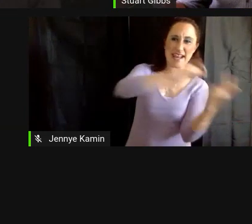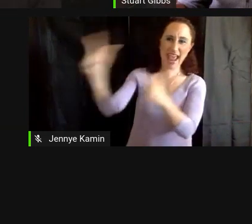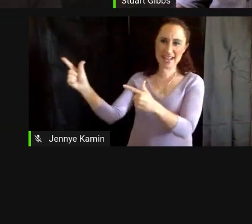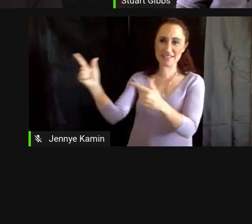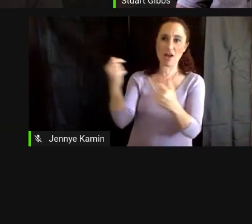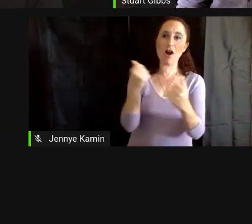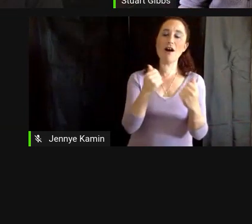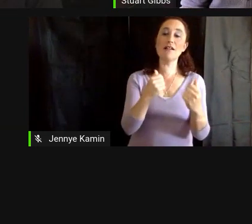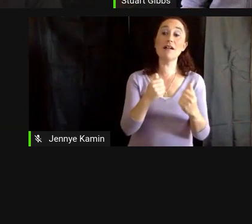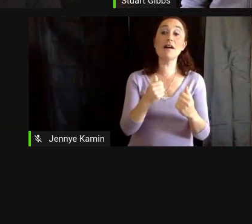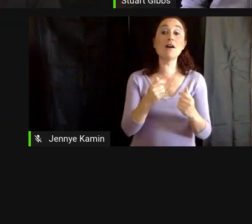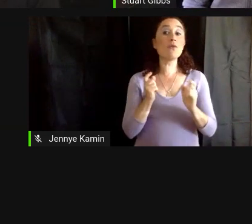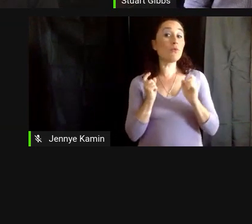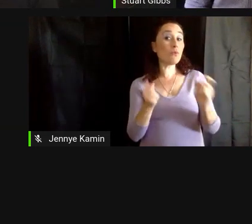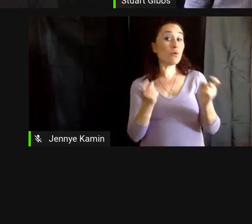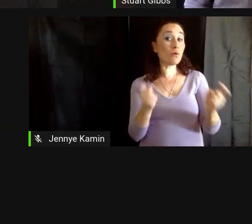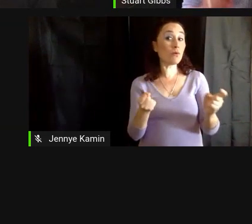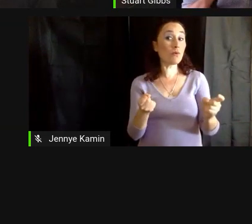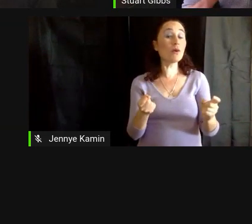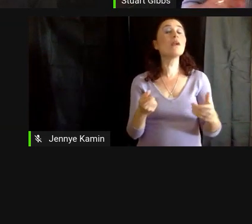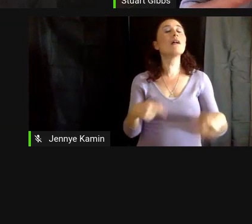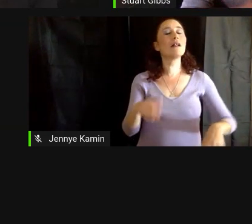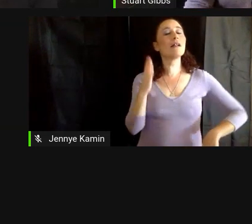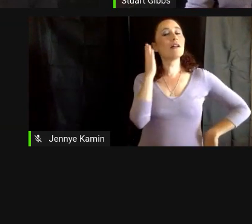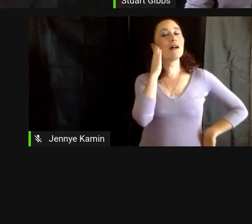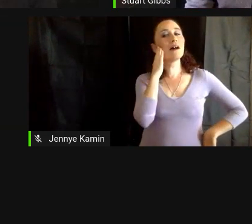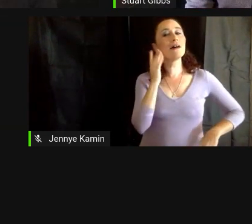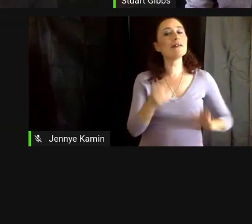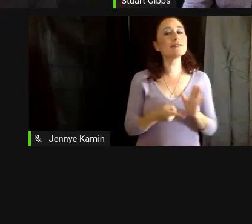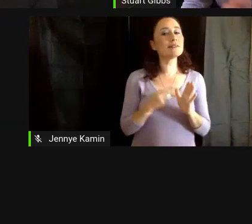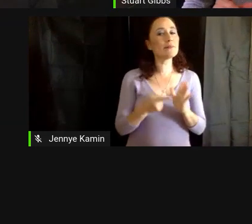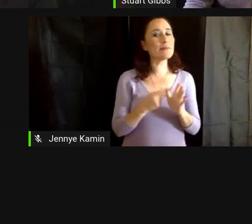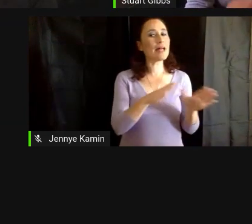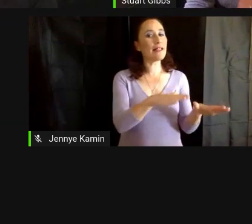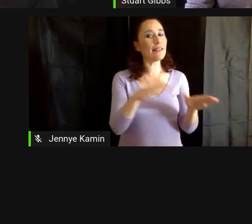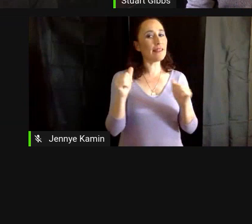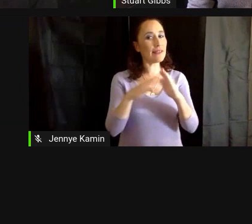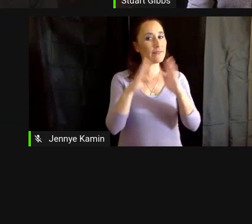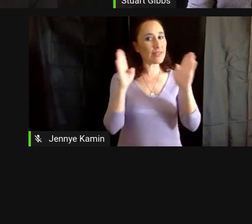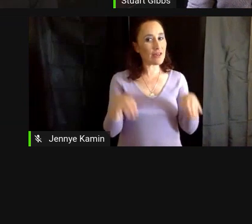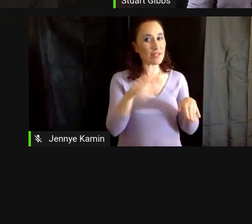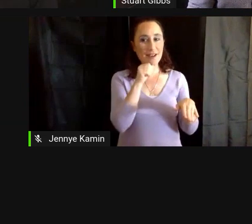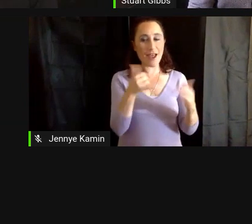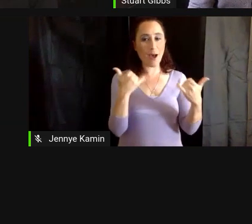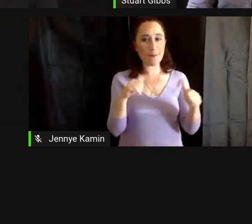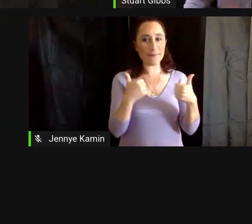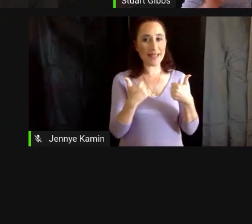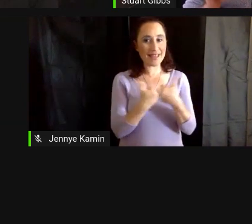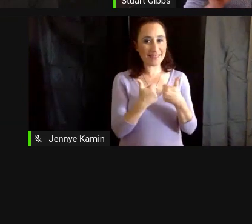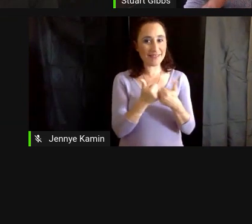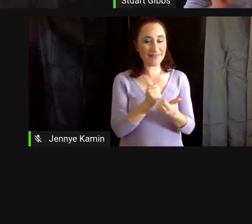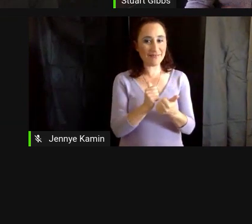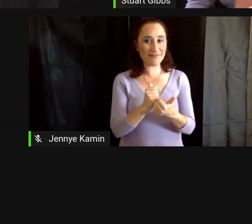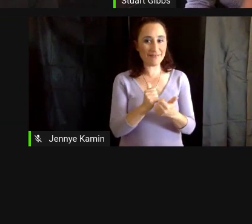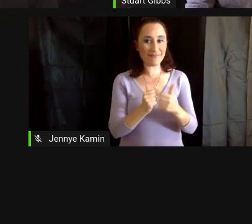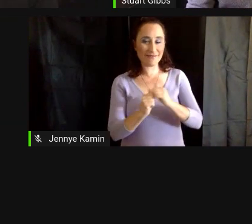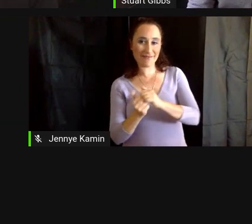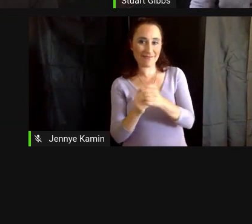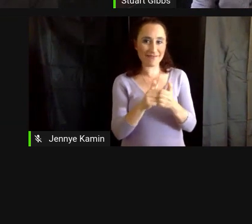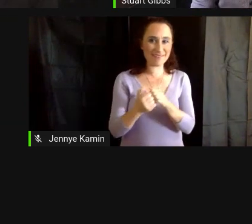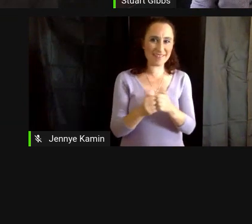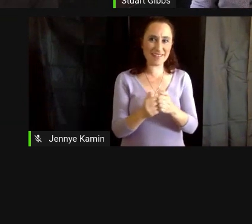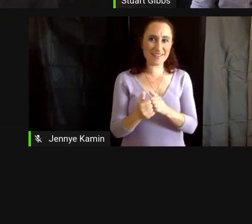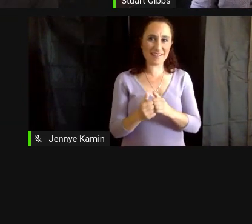and are rewarded with the knowledge that sometimes getting out of the house and not playing video games is good as